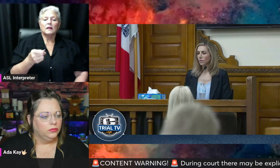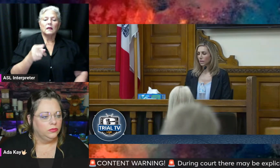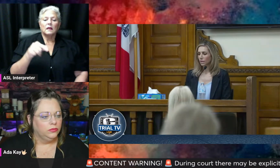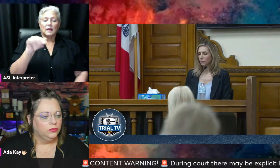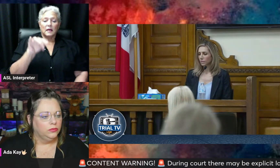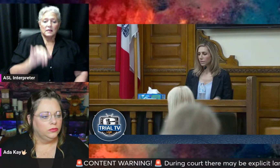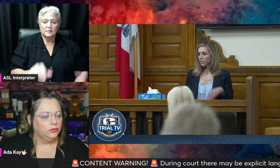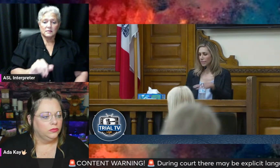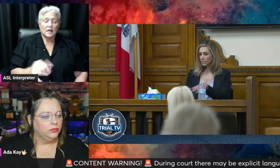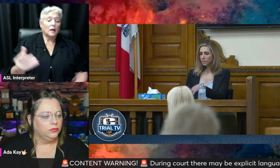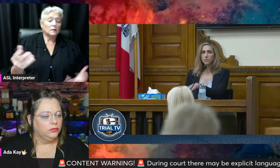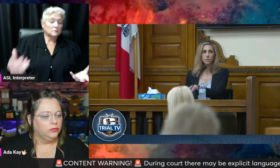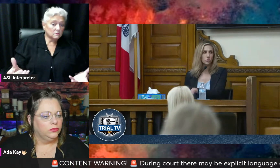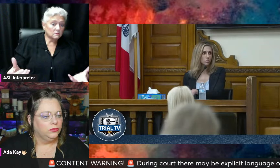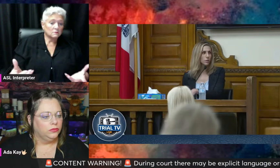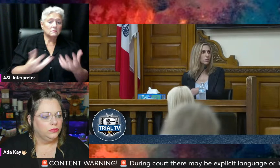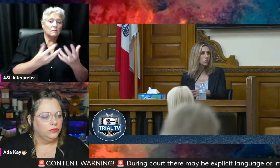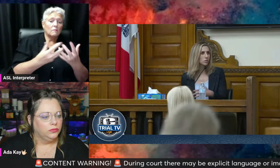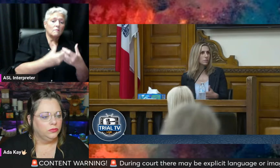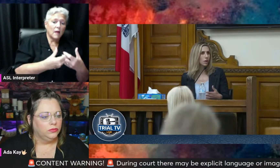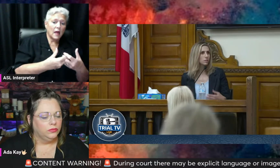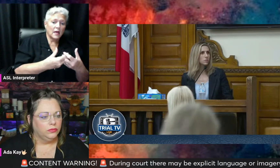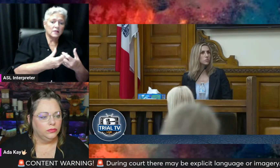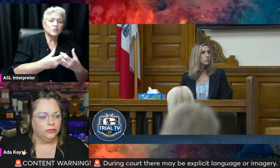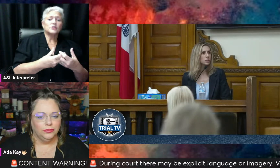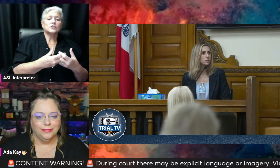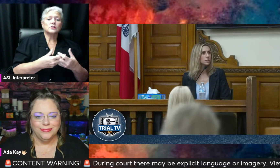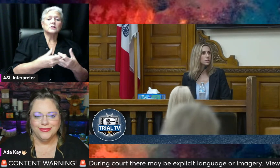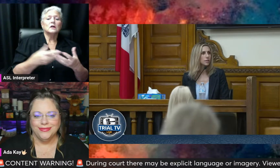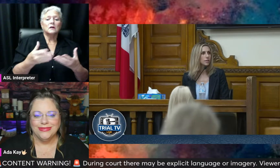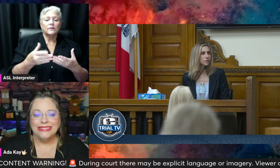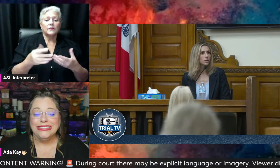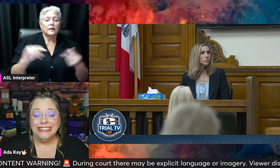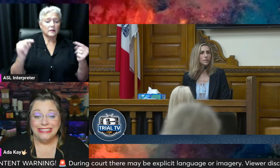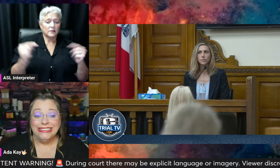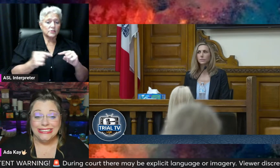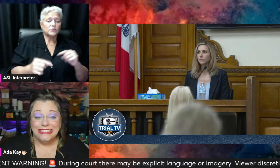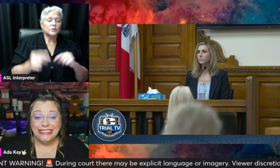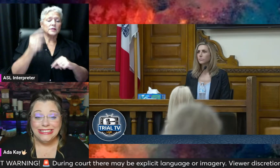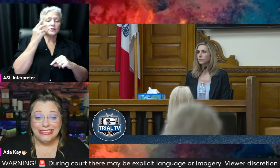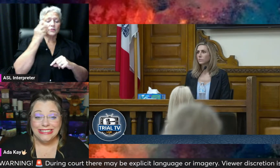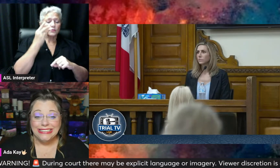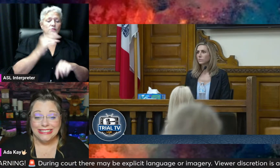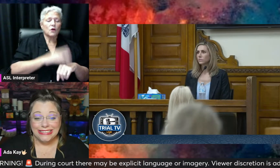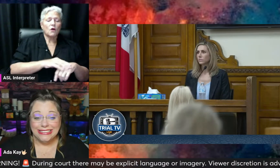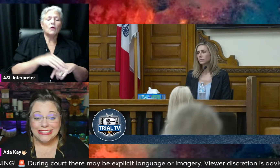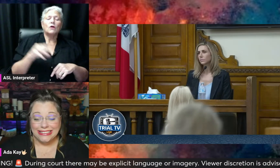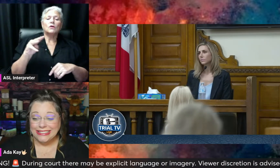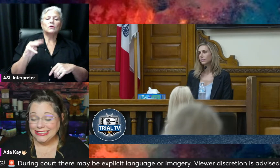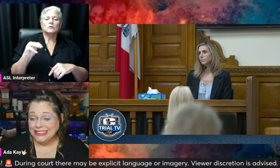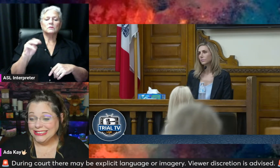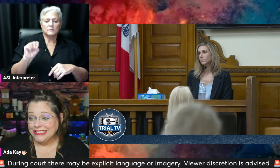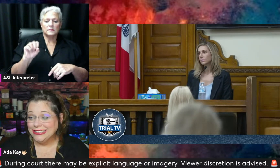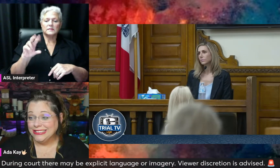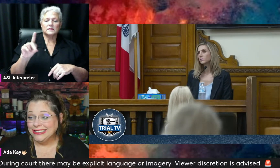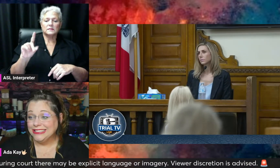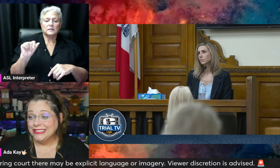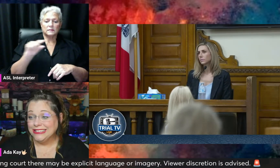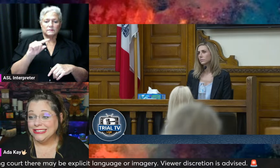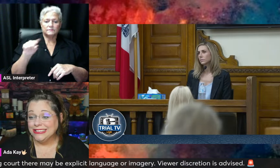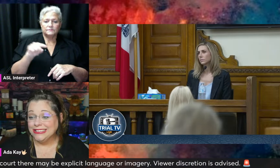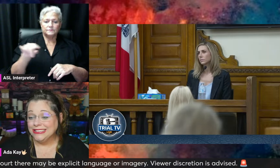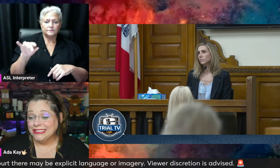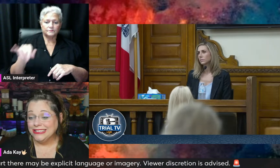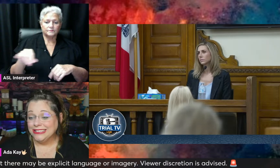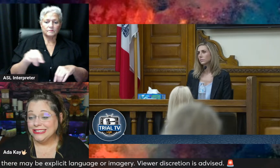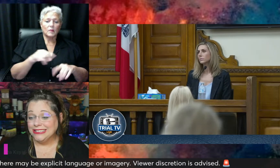Dazey? Yes, this instrument could have caused those injuries that I documented. And you can't say for certain as a physician that